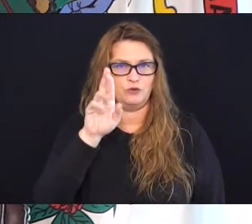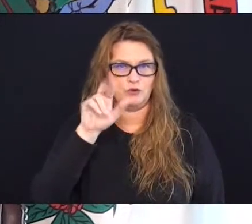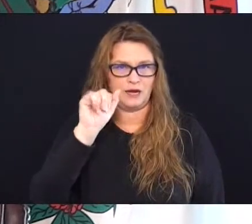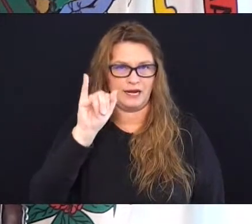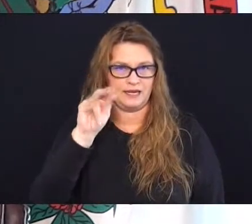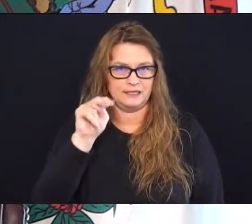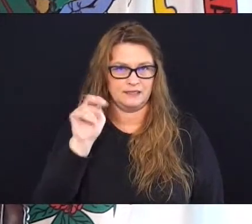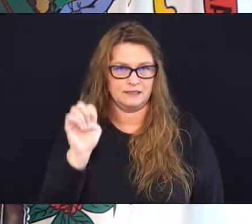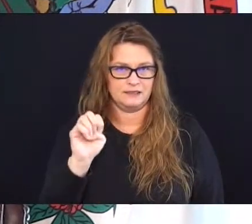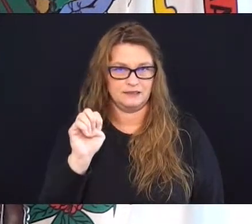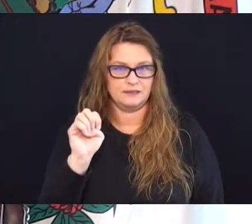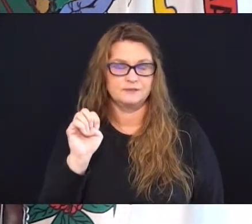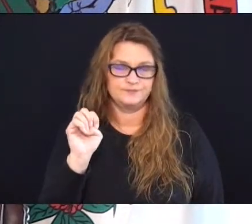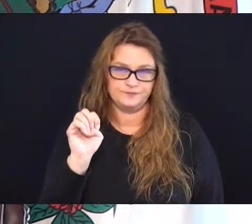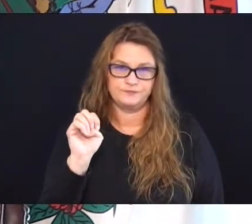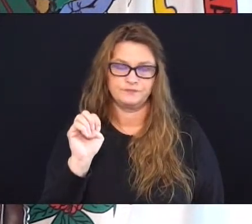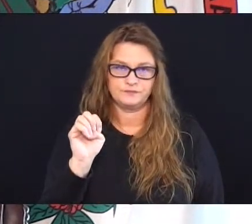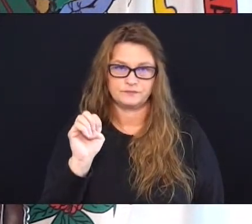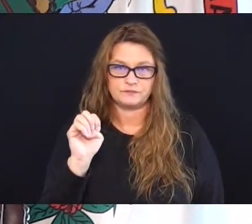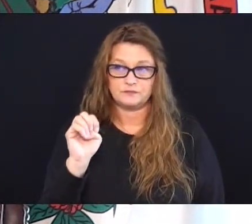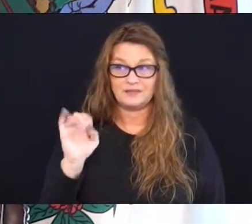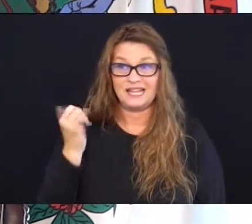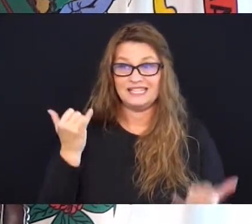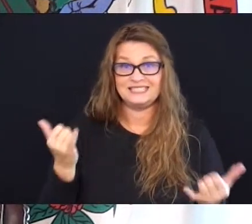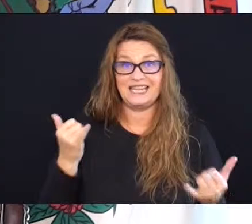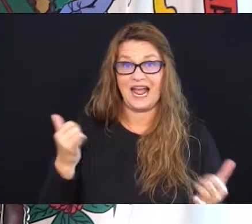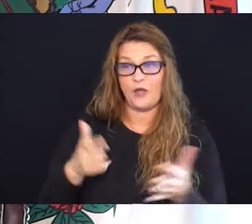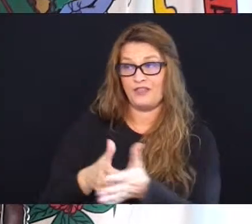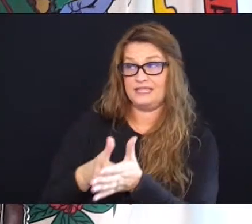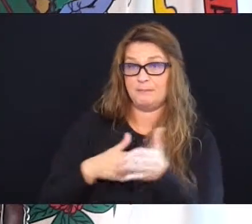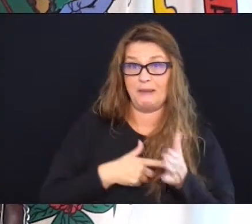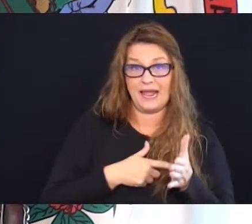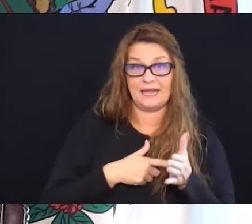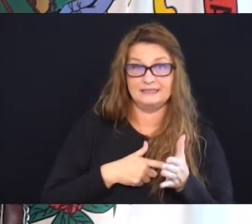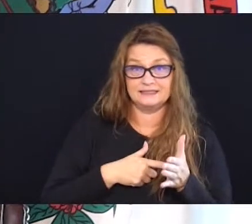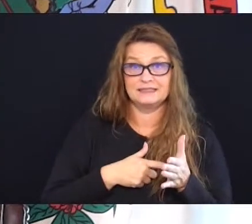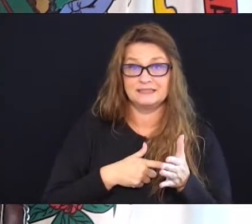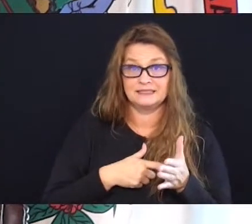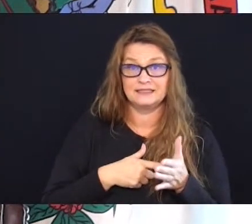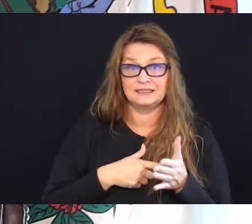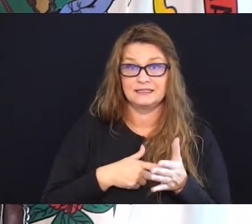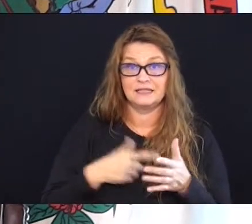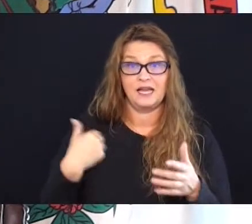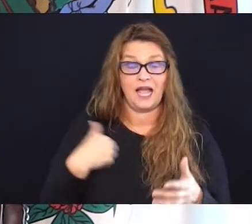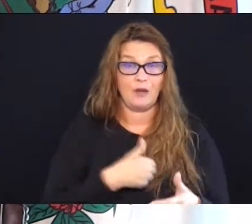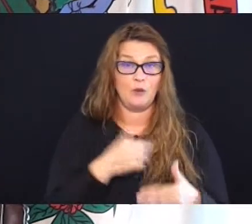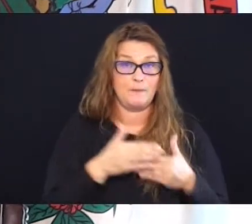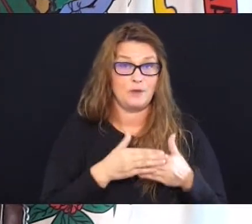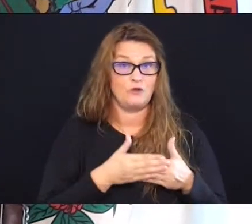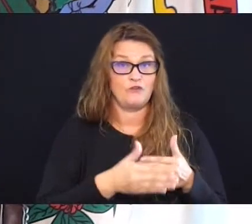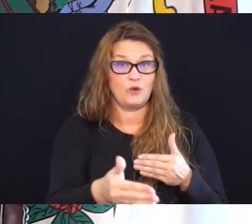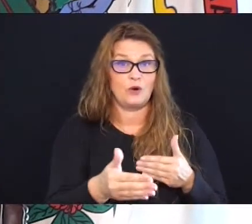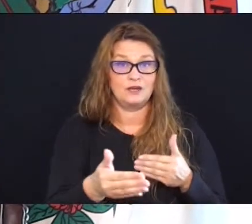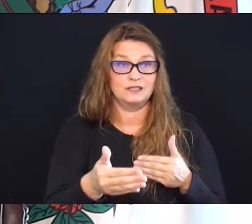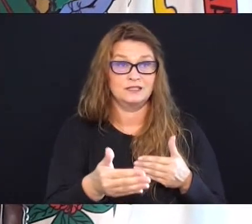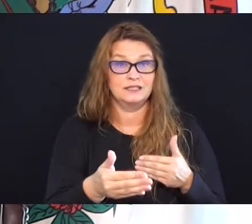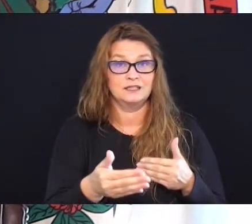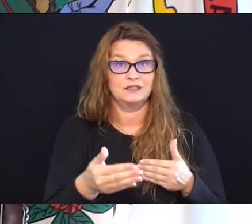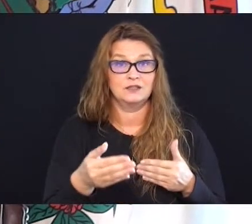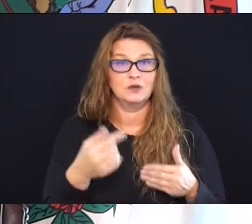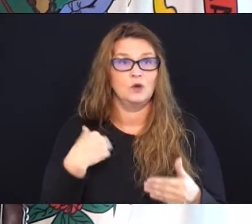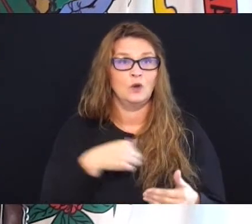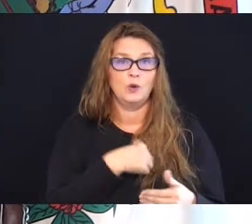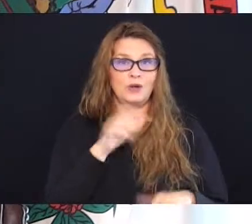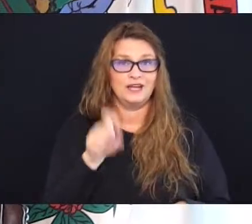all of that, with the demand that's out there, and absolutely as we move forward, West Virginians could be